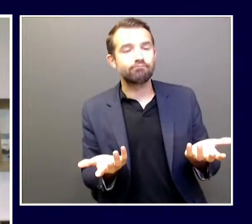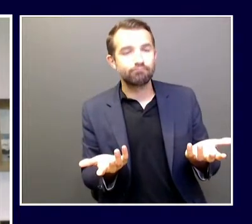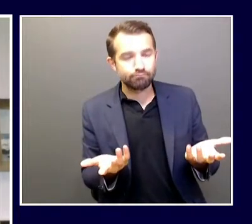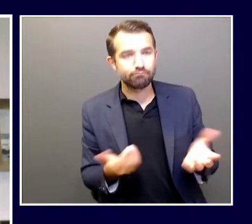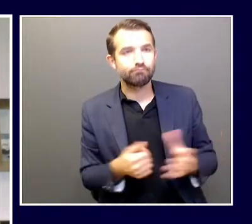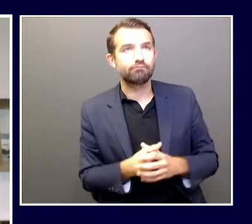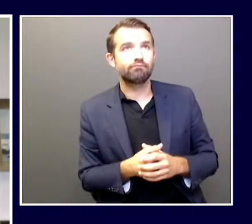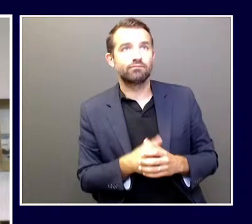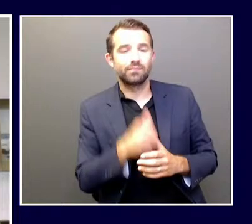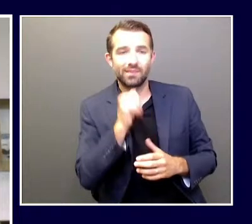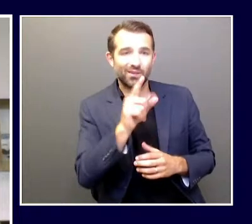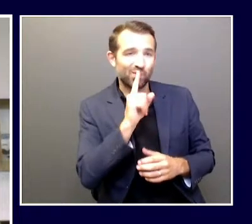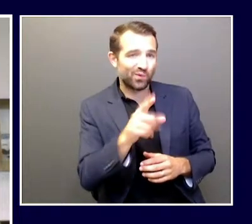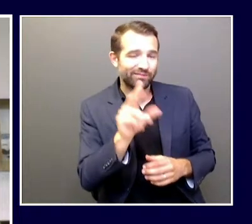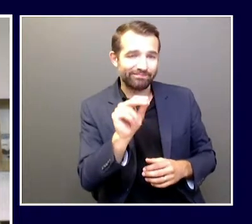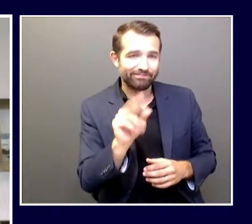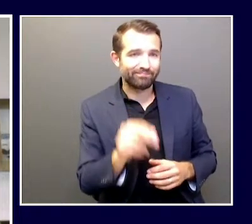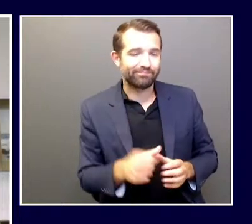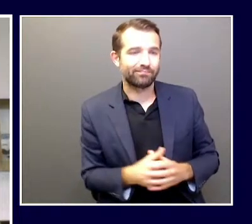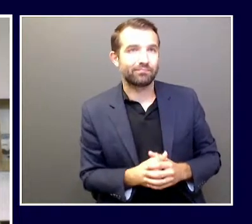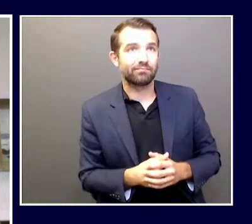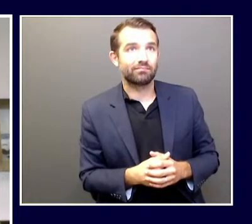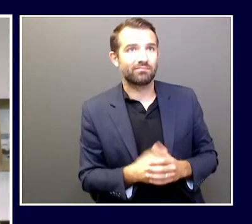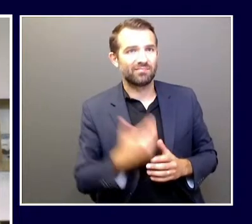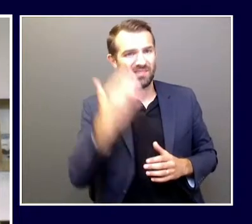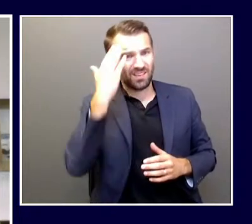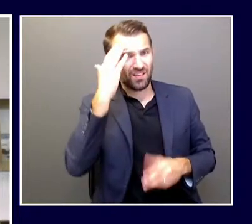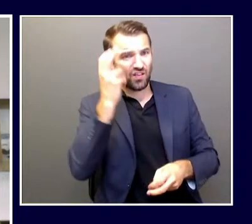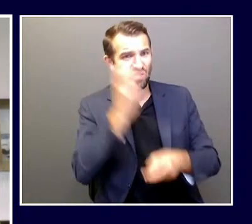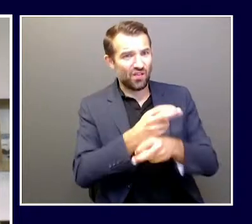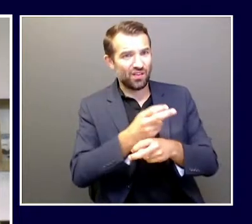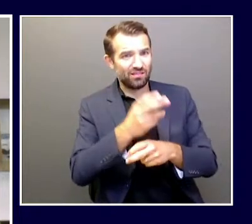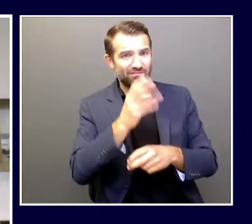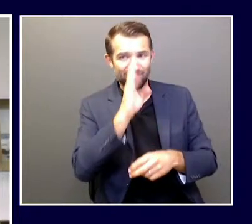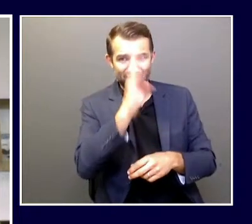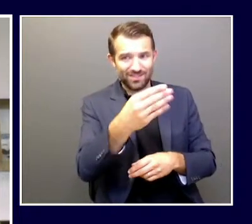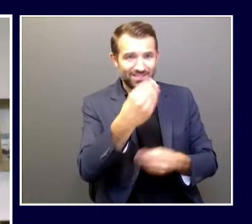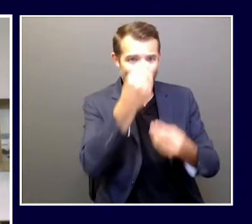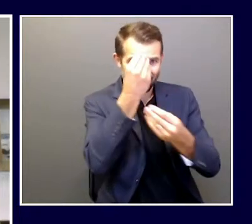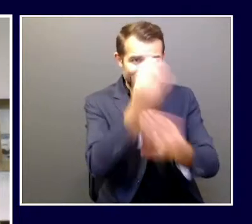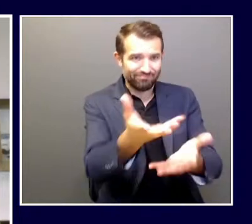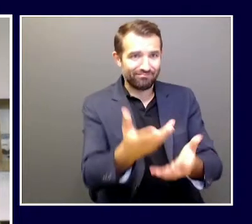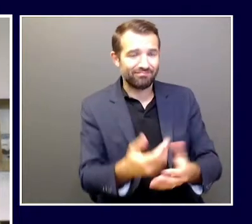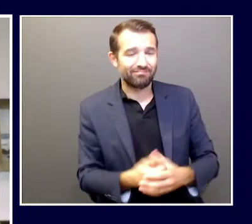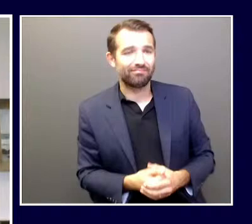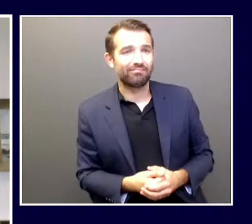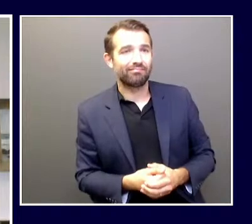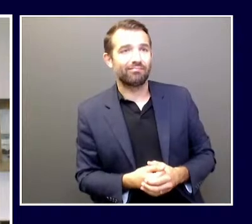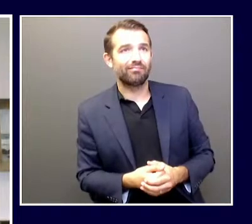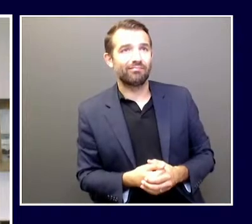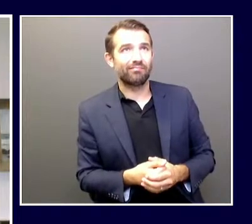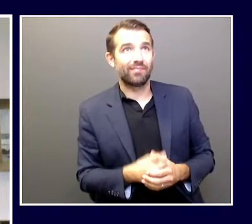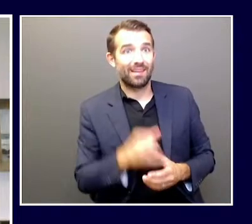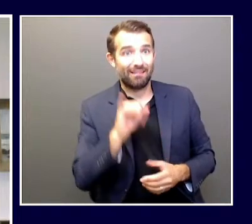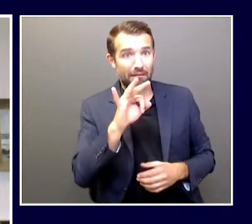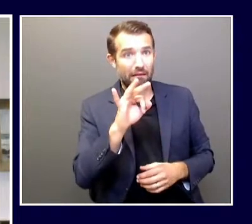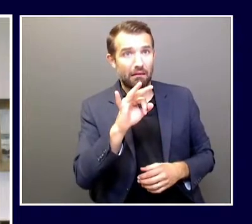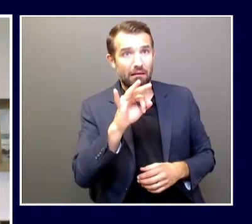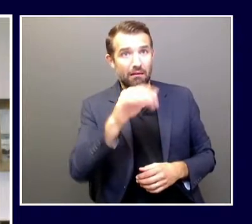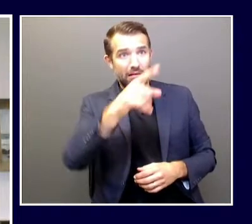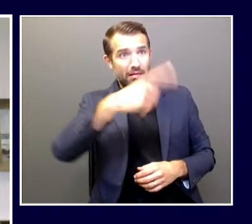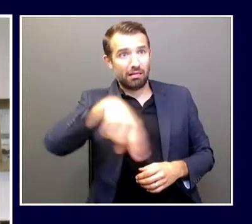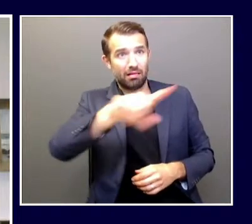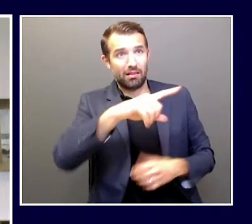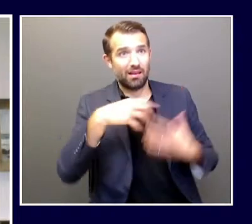folks, but those are the facts on the ground. There's a lot at stake right now as we think about outbreaks, as we think about more and more healthcare